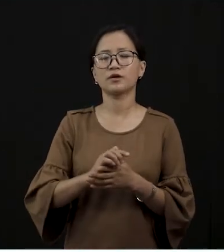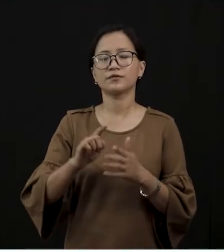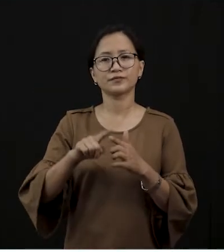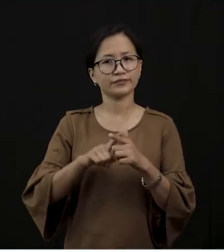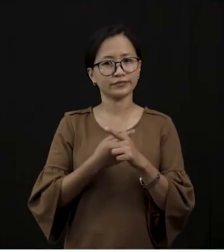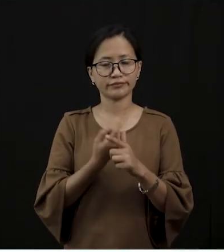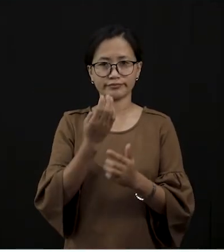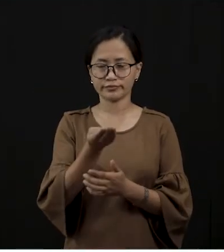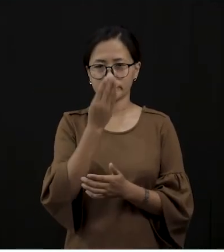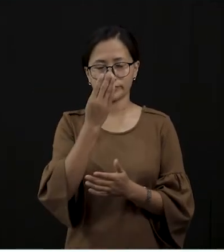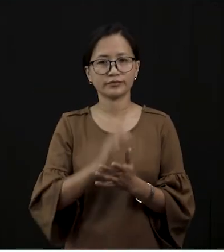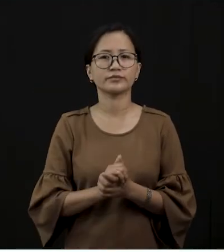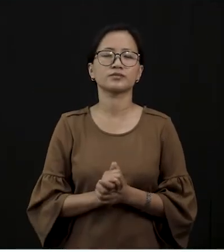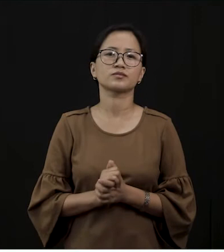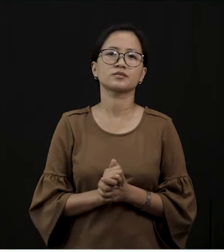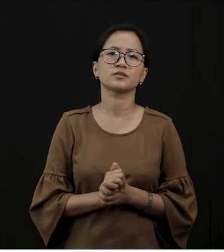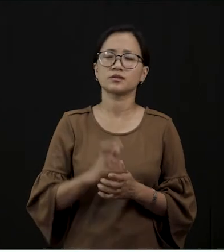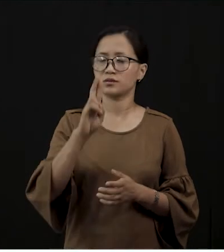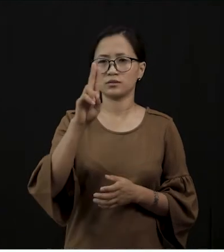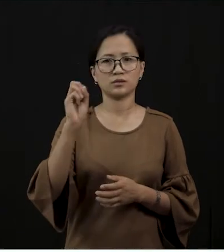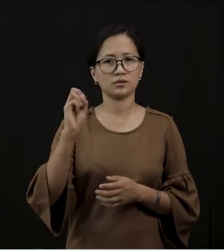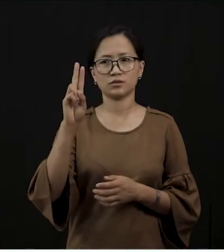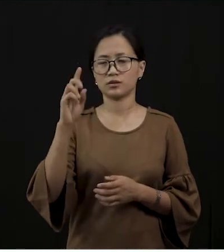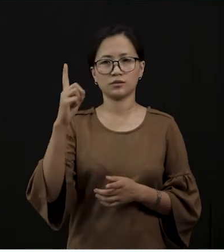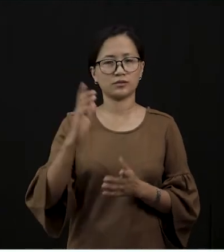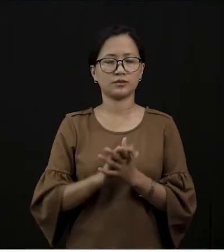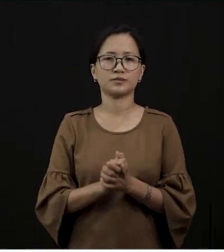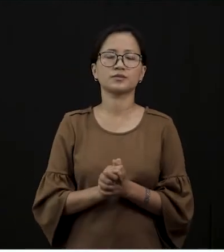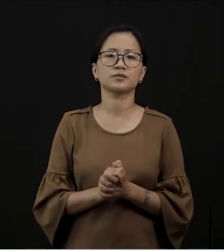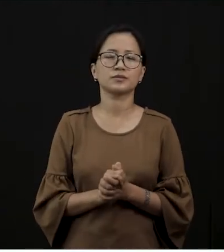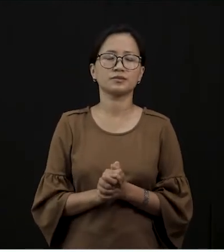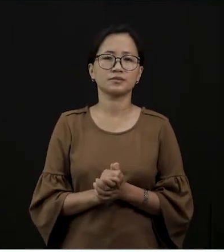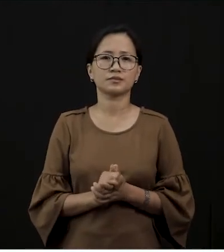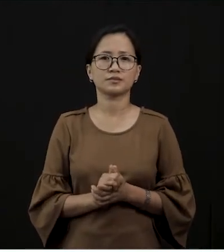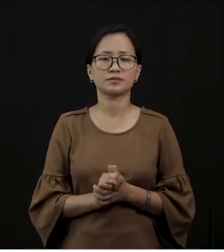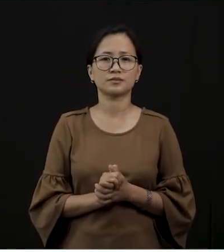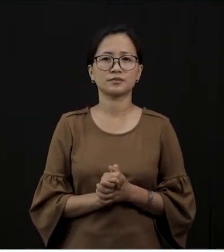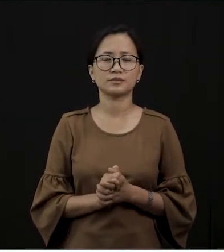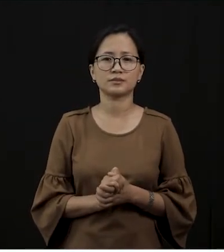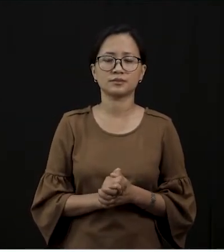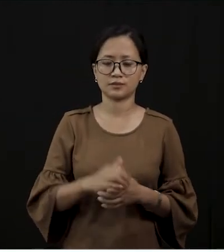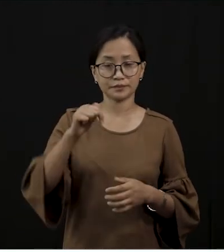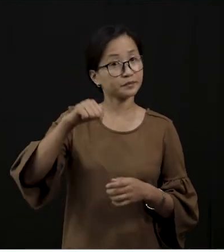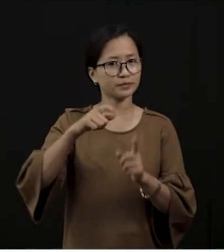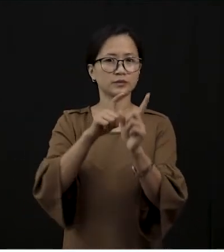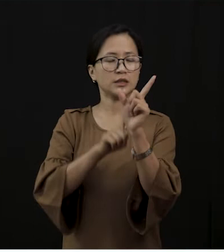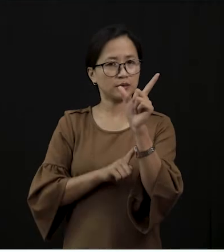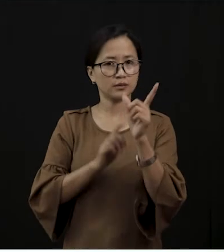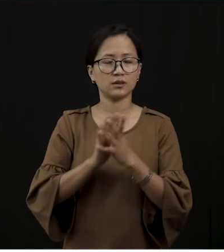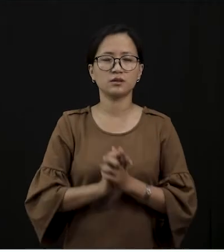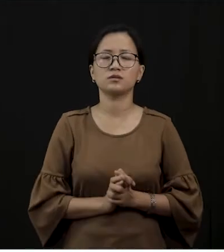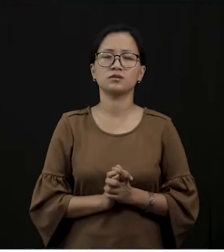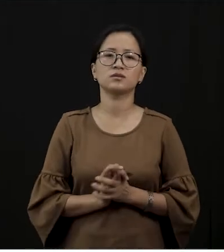January. This is a calendar of 2021. This is 2021, this current year. This